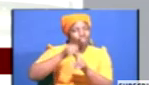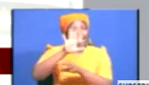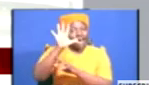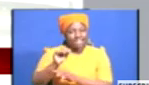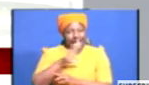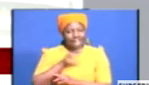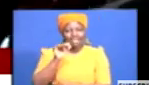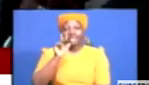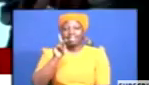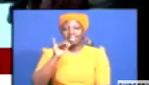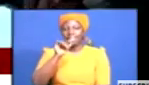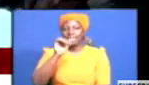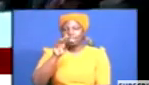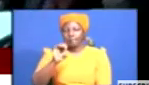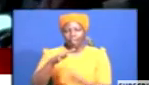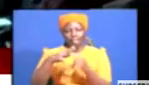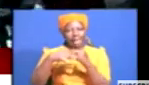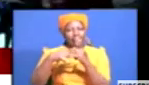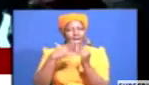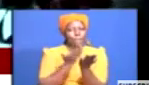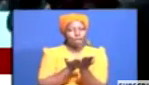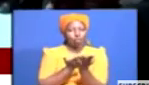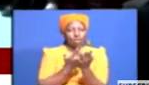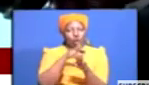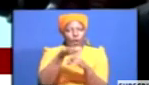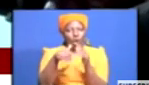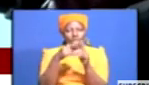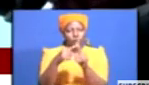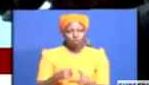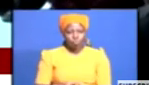Reuben Kigame. For Prime Edition, I'm Ben Troy Njue.